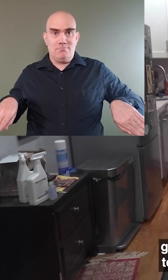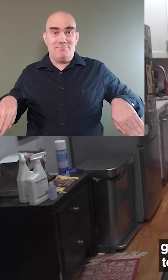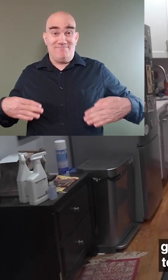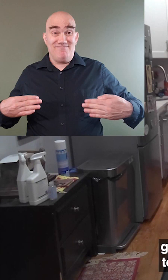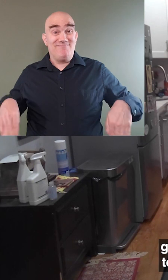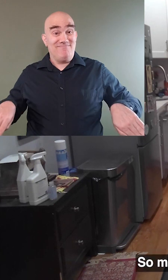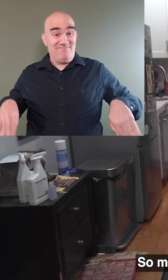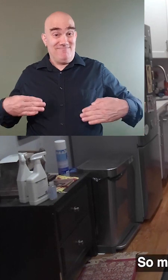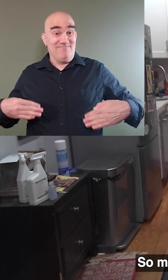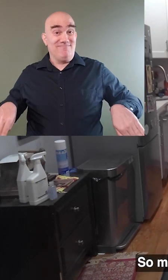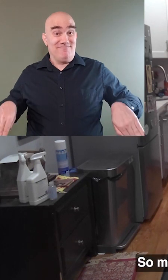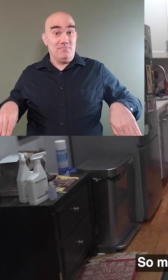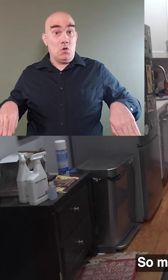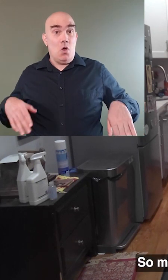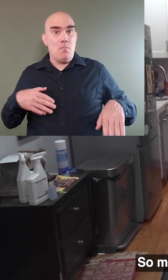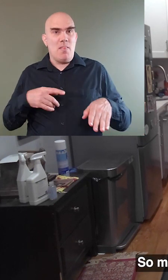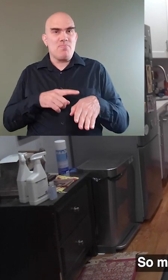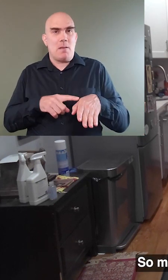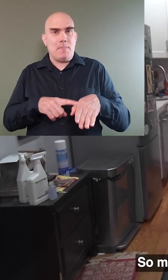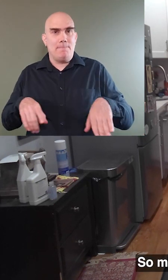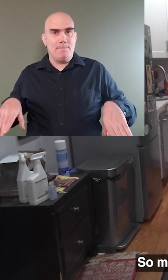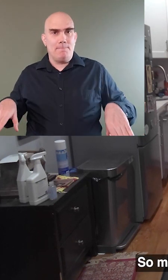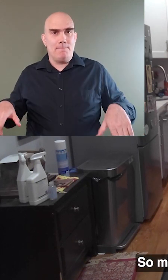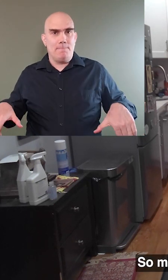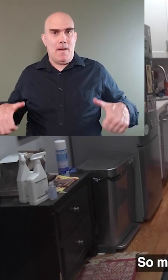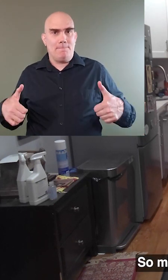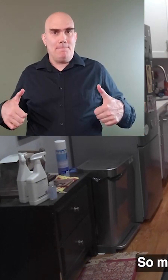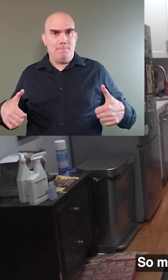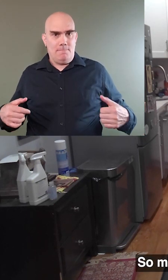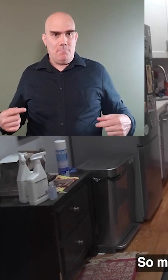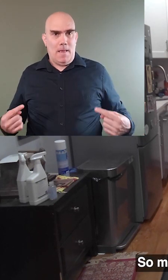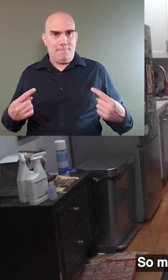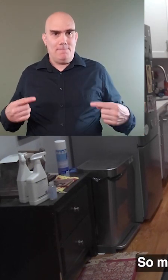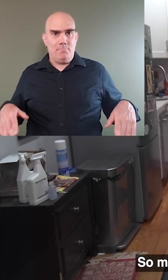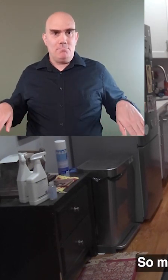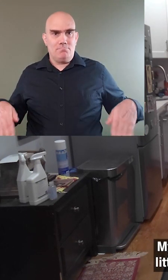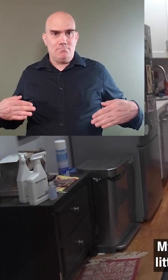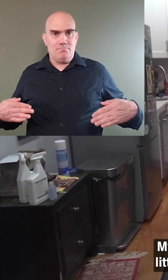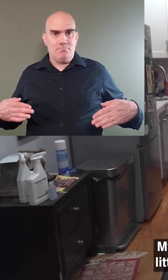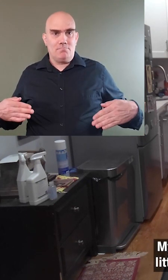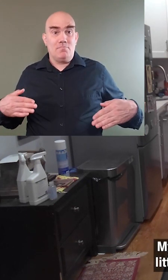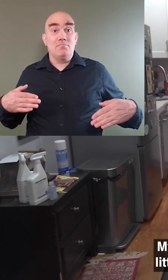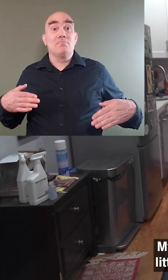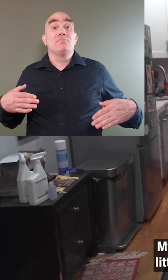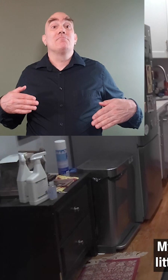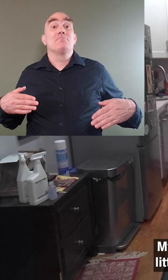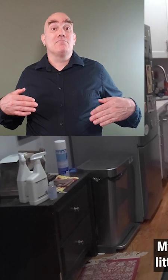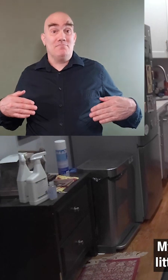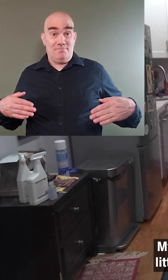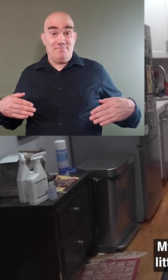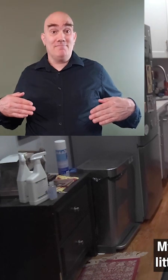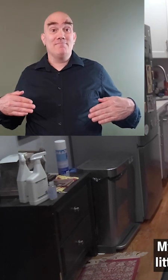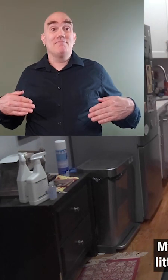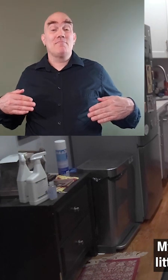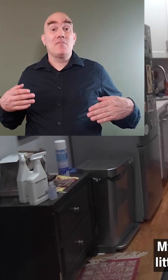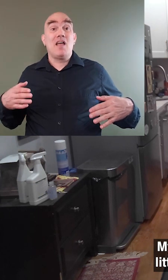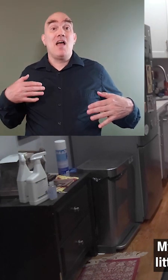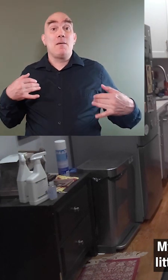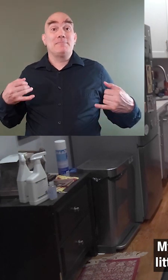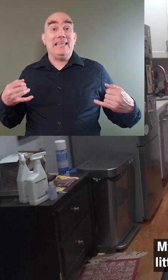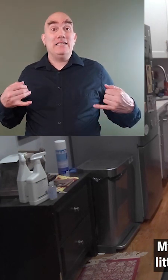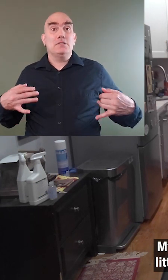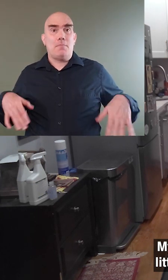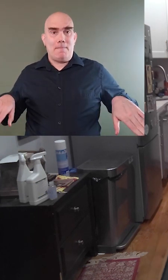the outside edge. So my thumbs come up a little bit, my pinky fingers come up a little bit from